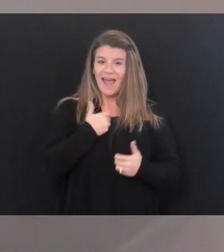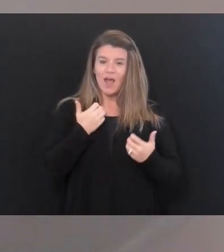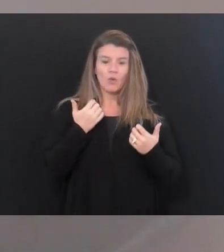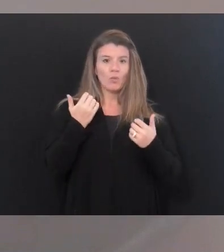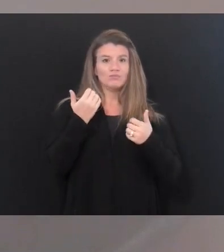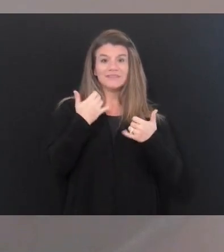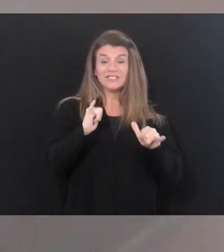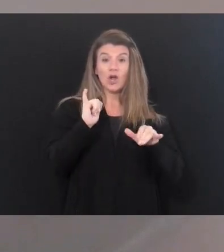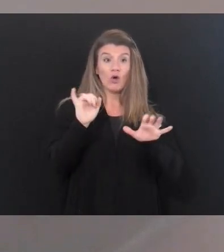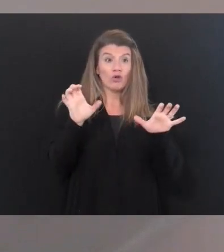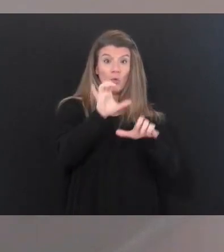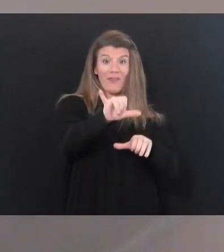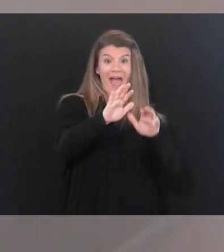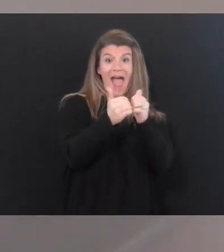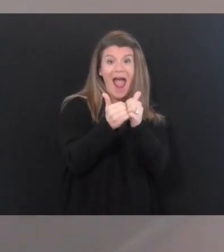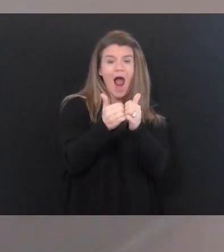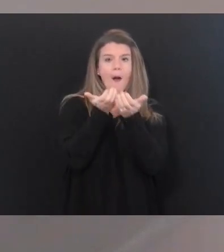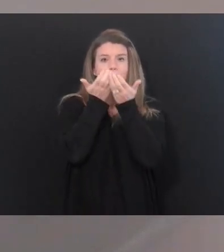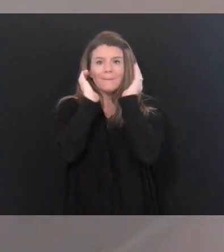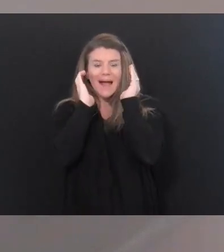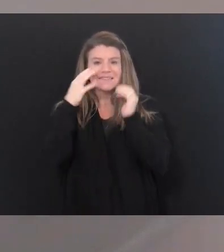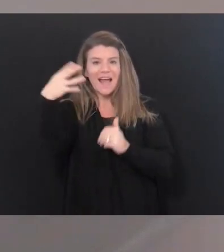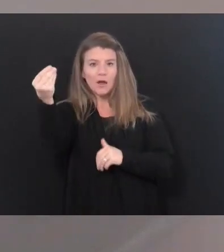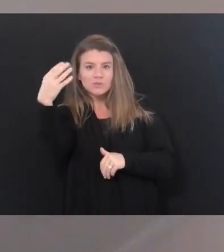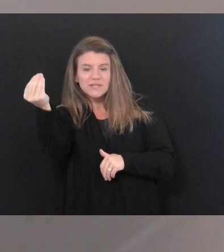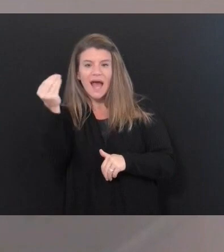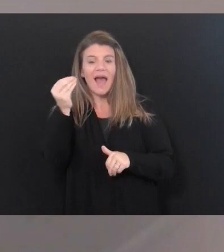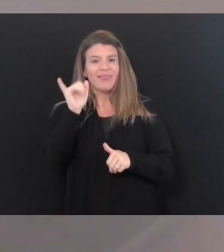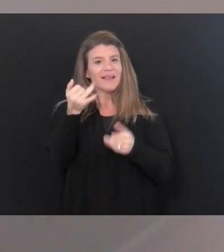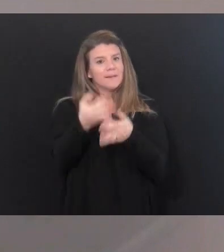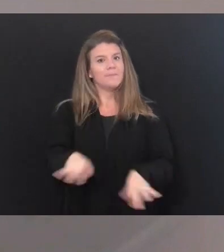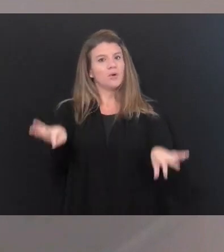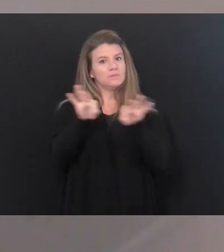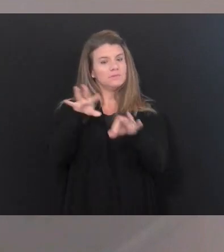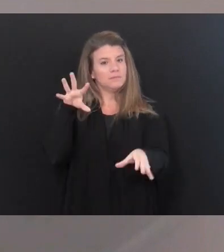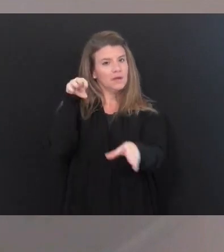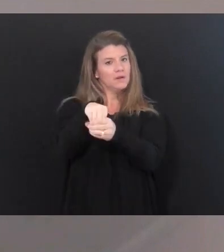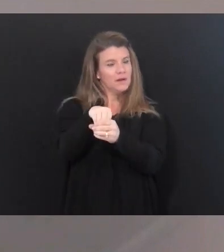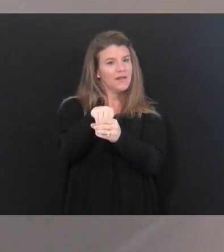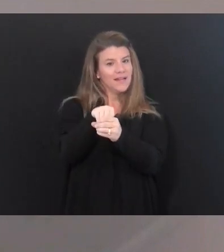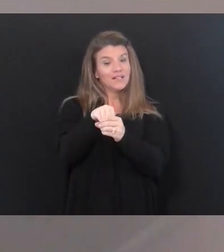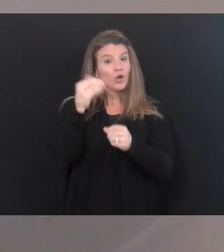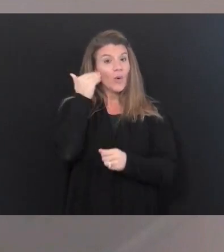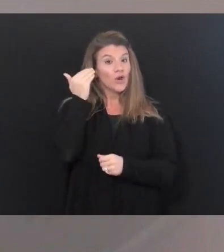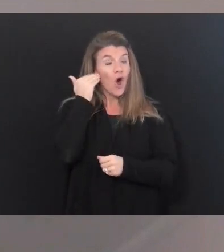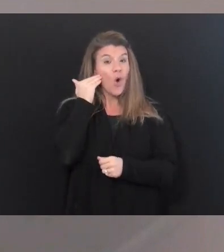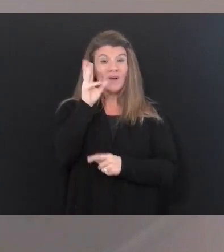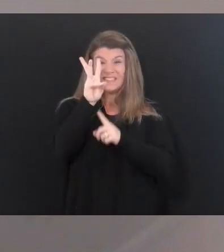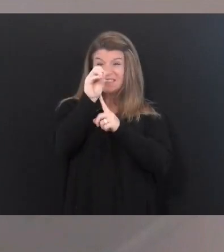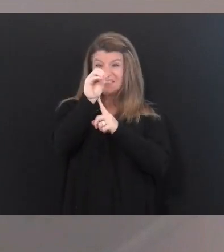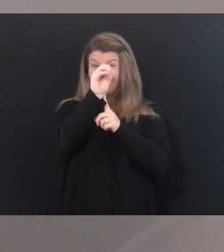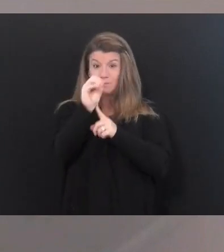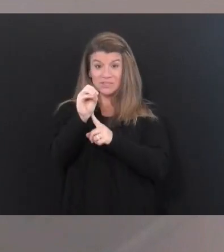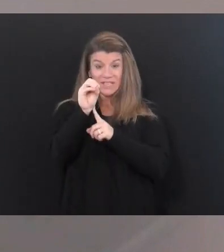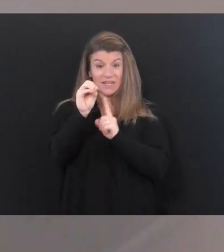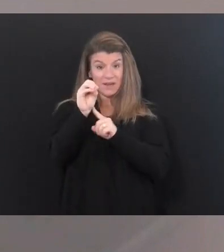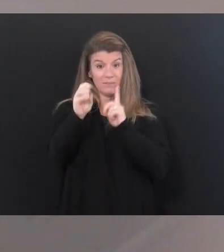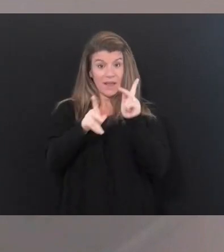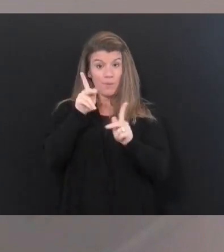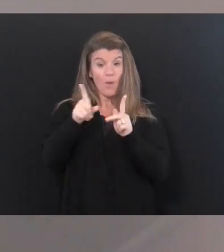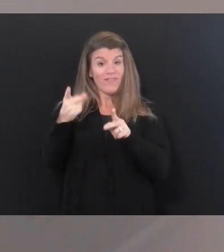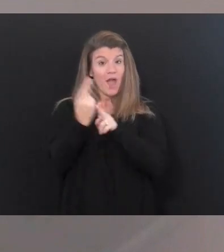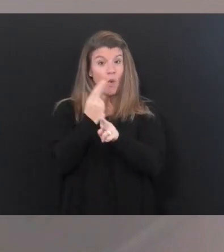covers and or masks outside is going to be an important part of our strategy. And we know if 60% of people wear face covers, and it can